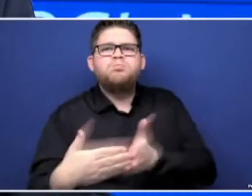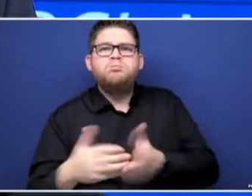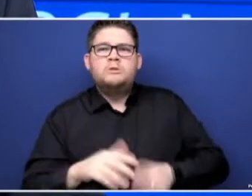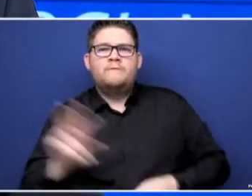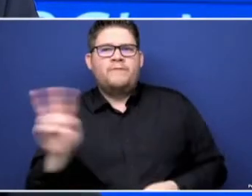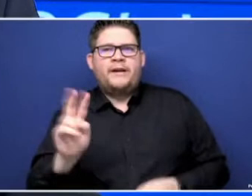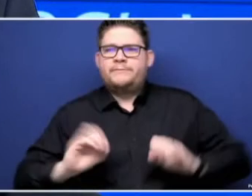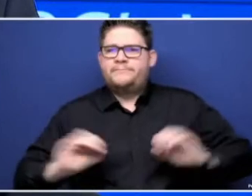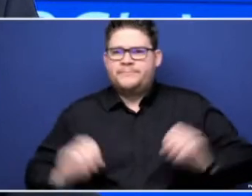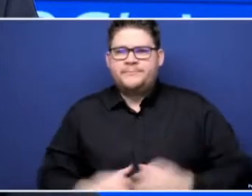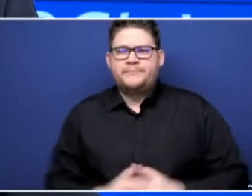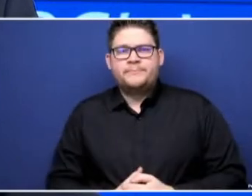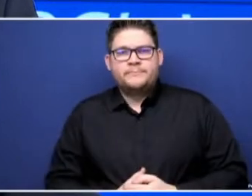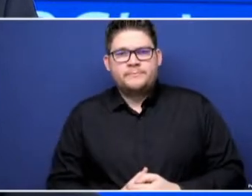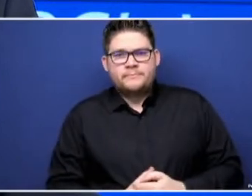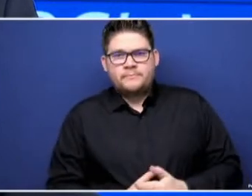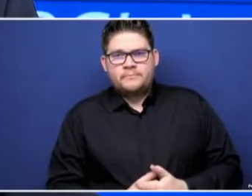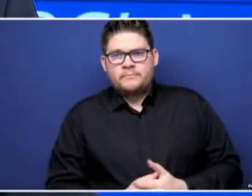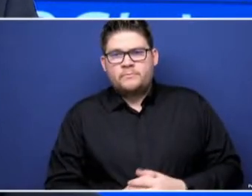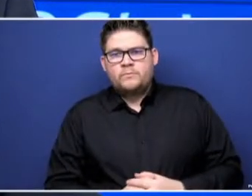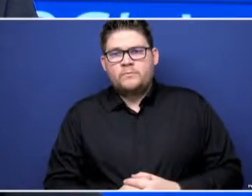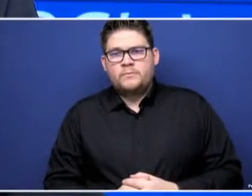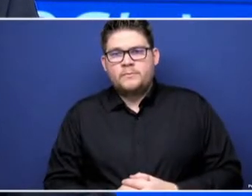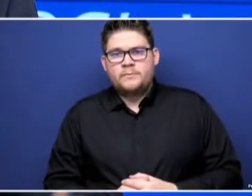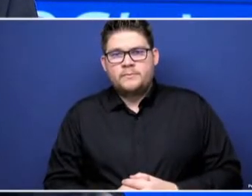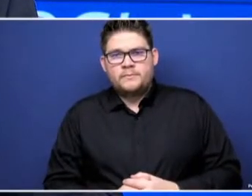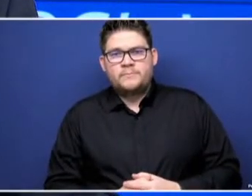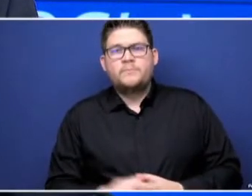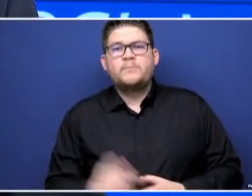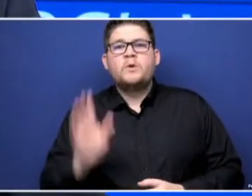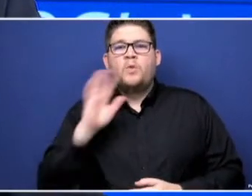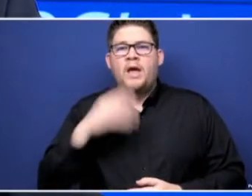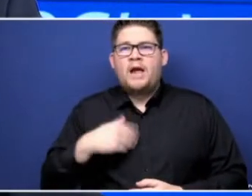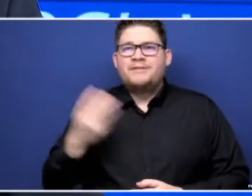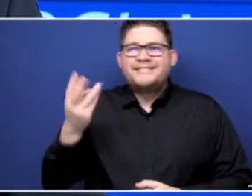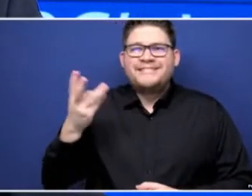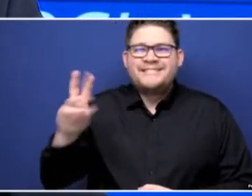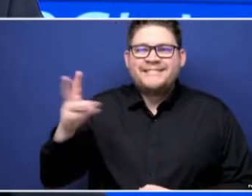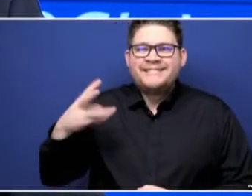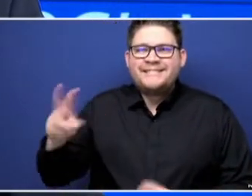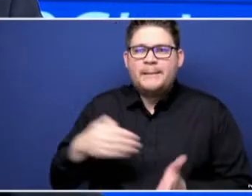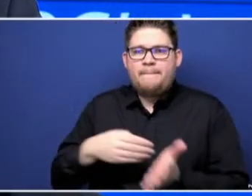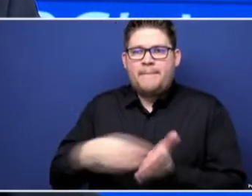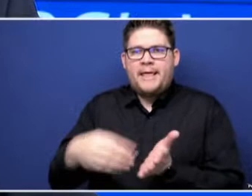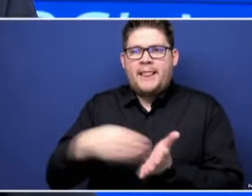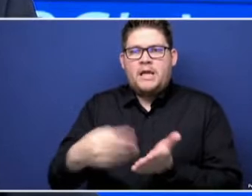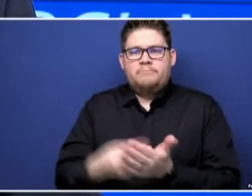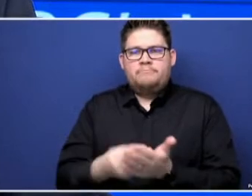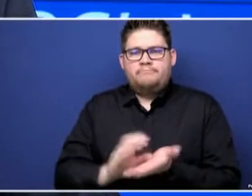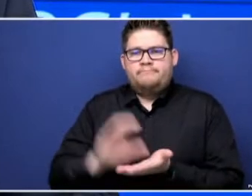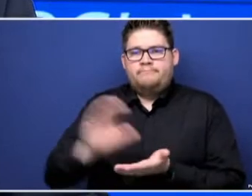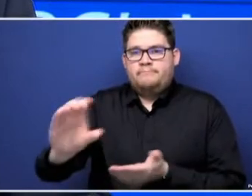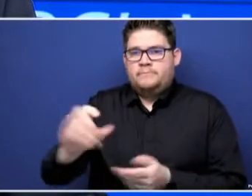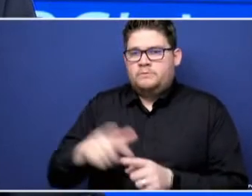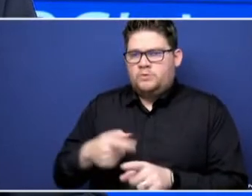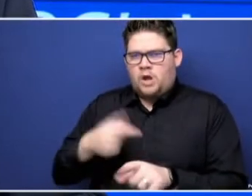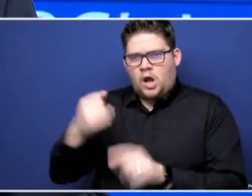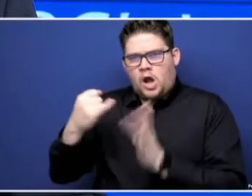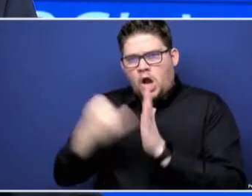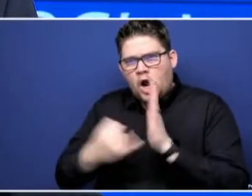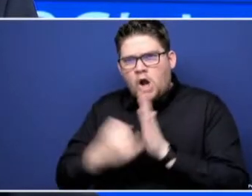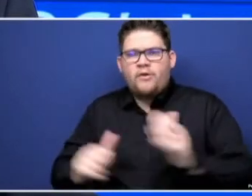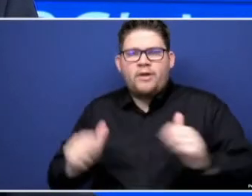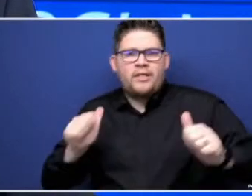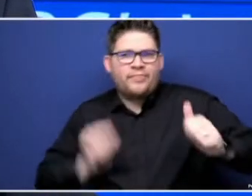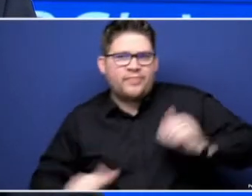to reestablish our very important cruise ship industry, we're going to have our headlining attractions that bring people from around